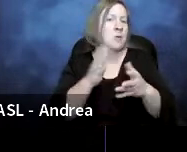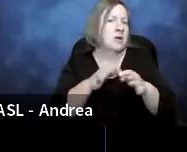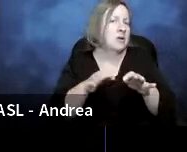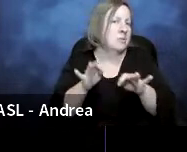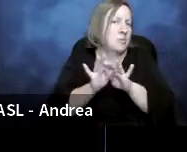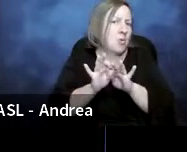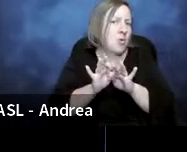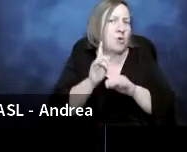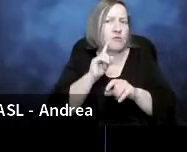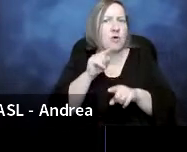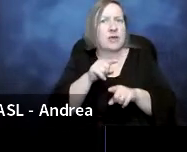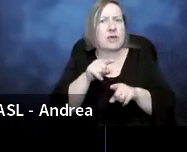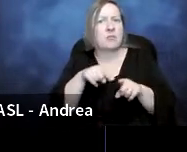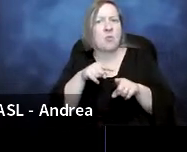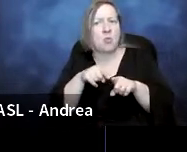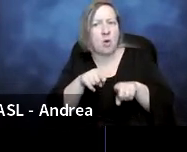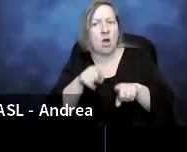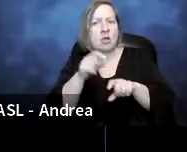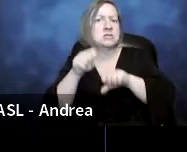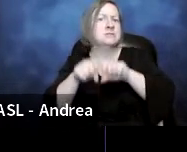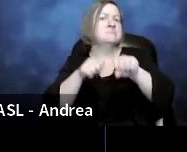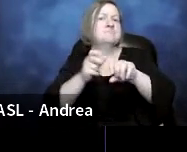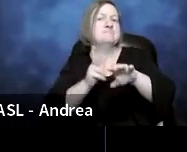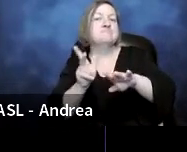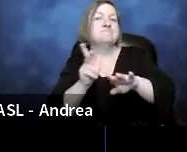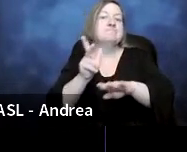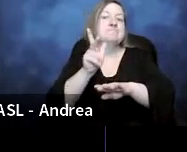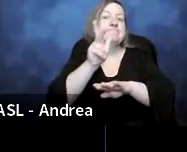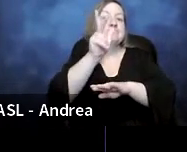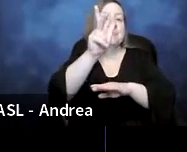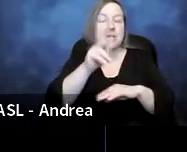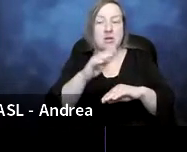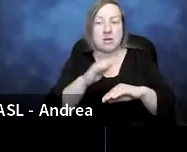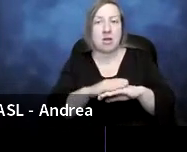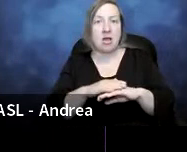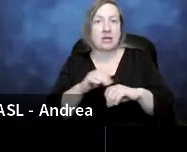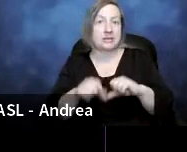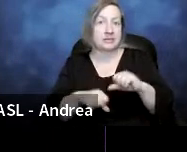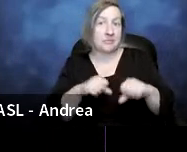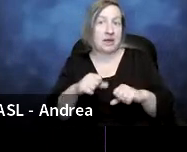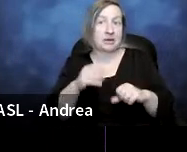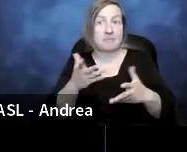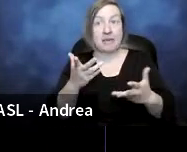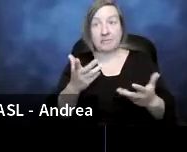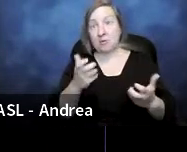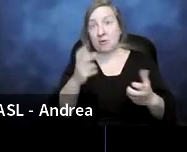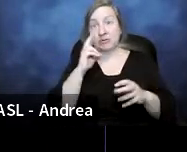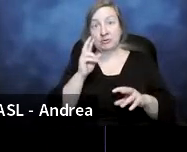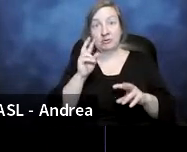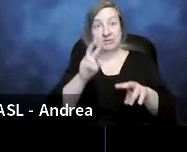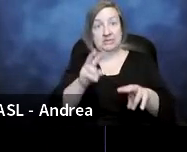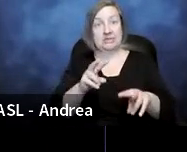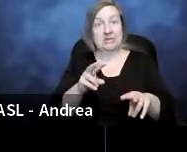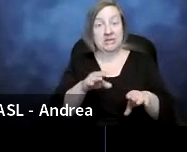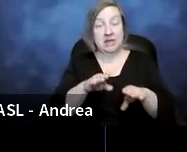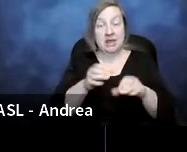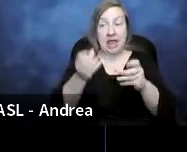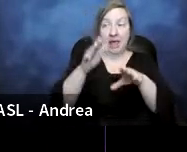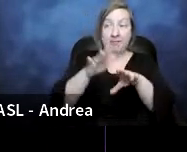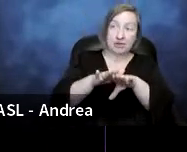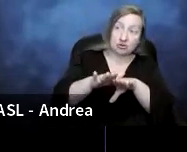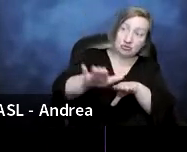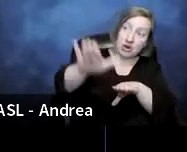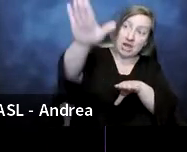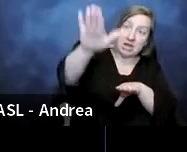what might be important to him when he's climbing the approach ramps on his bike? Could it be looking at the